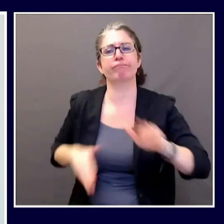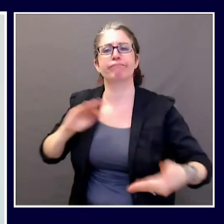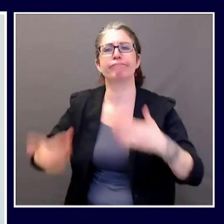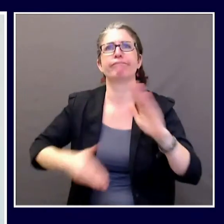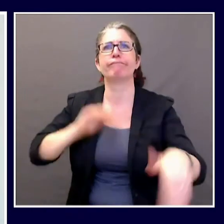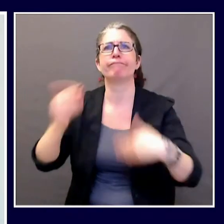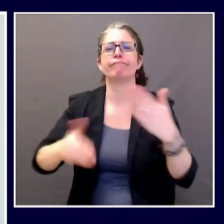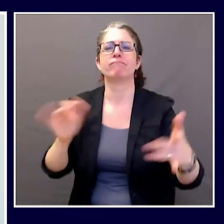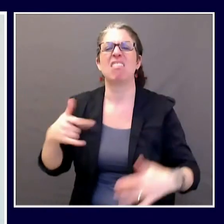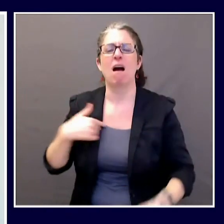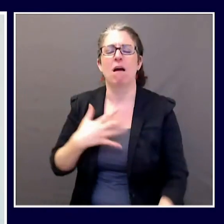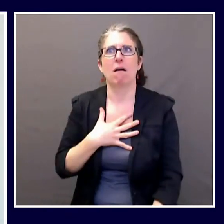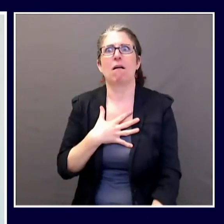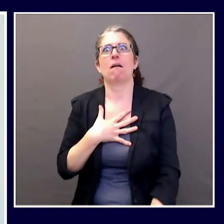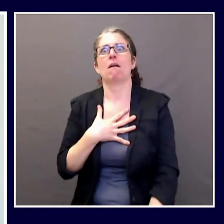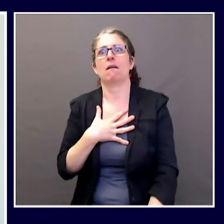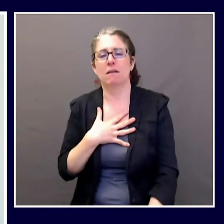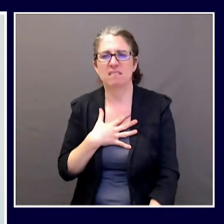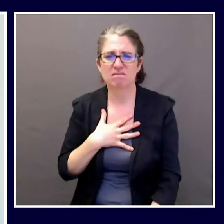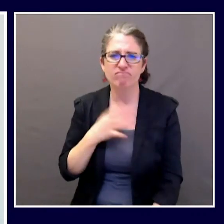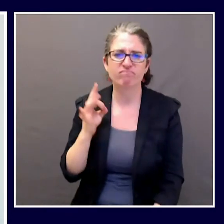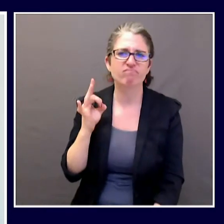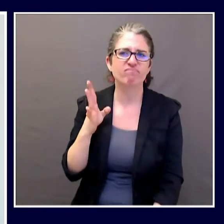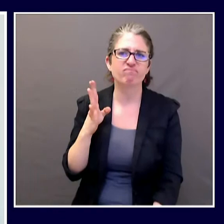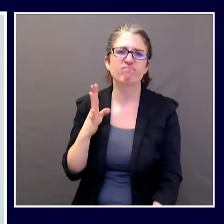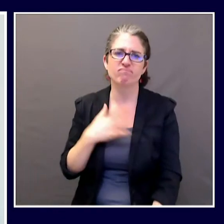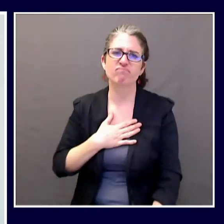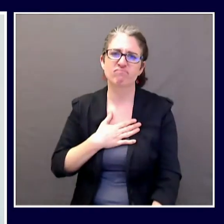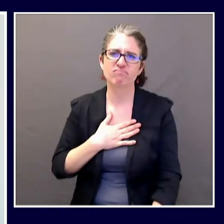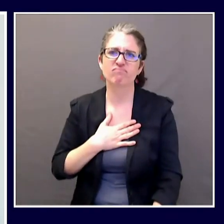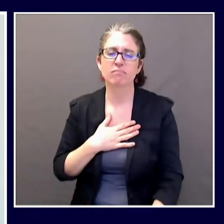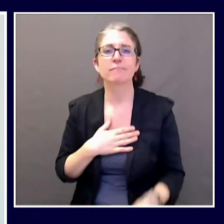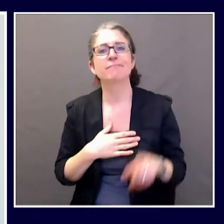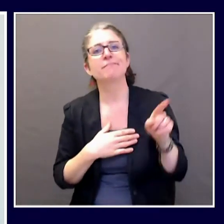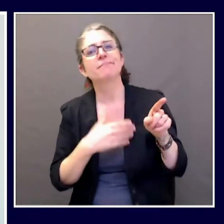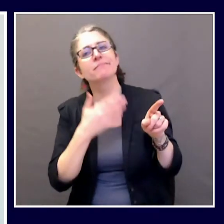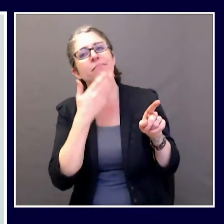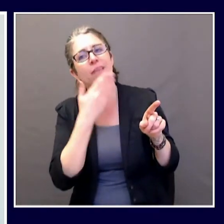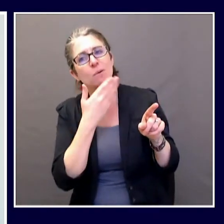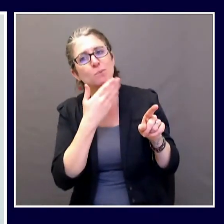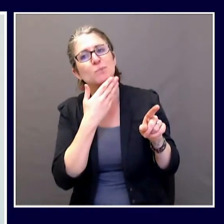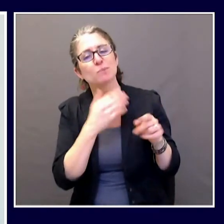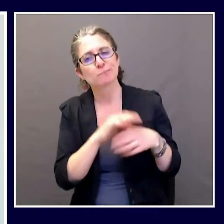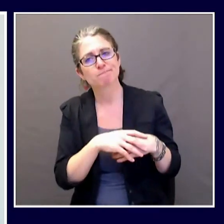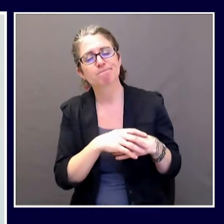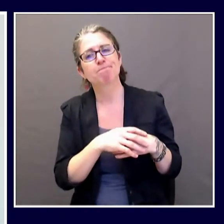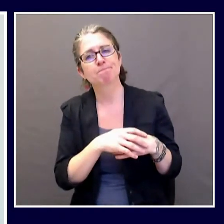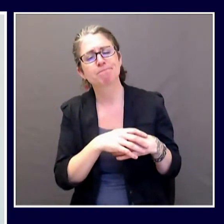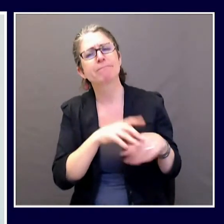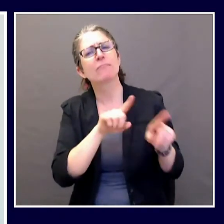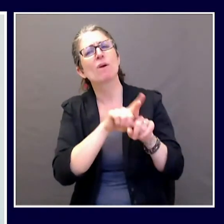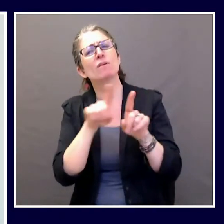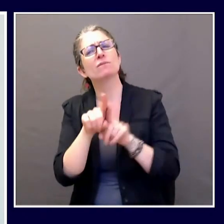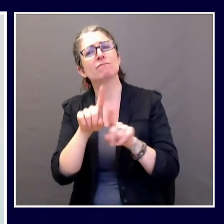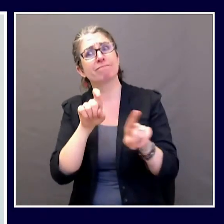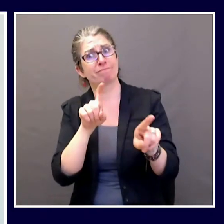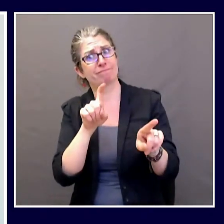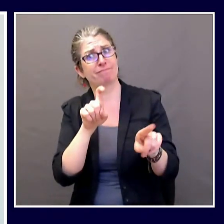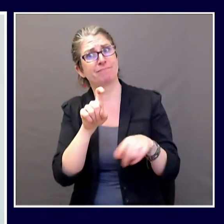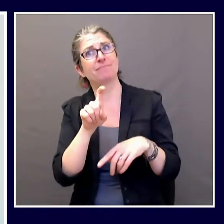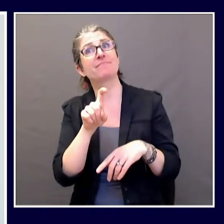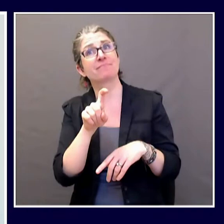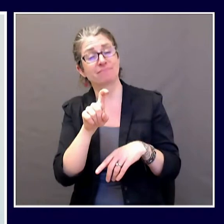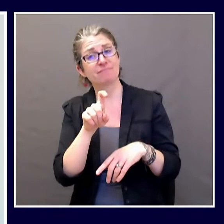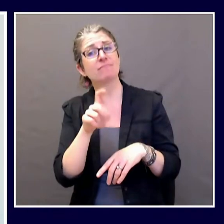Thank you both. I wanted to ask also, revisit a topic from 2 days ago. We spoke on Tuesday about the fact that school workers